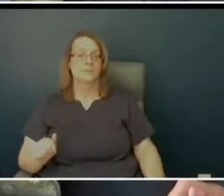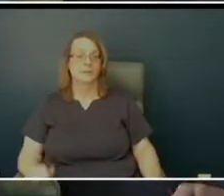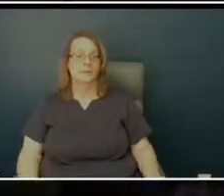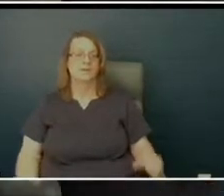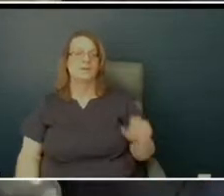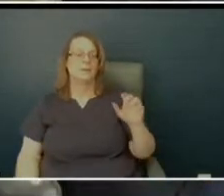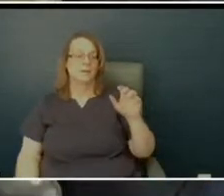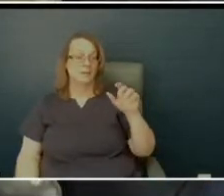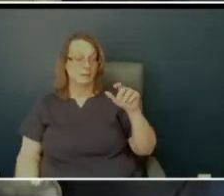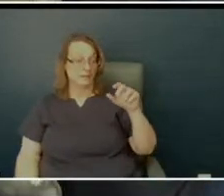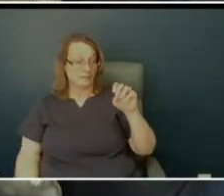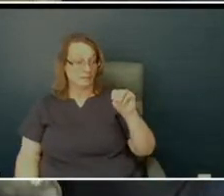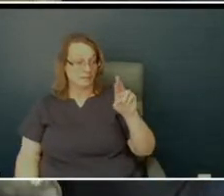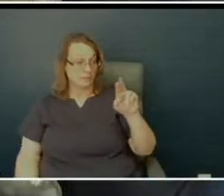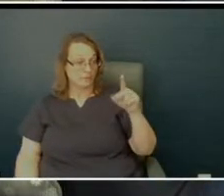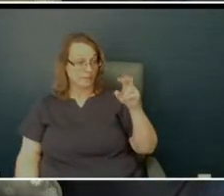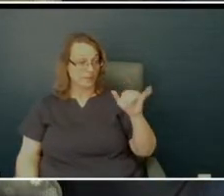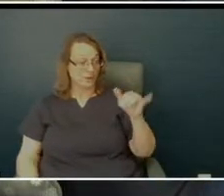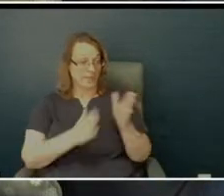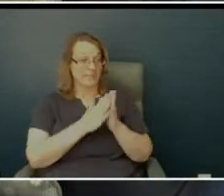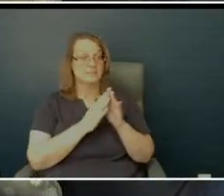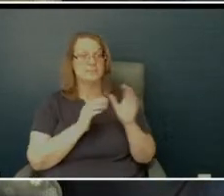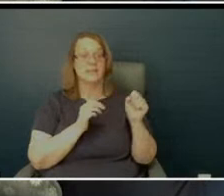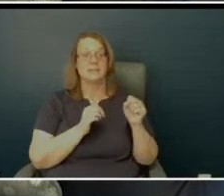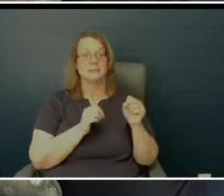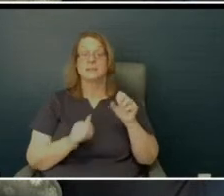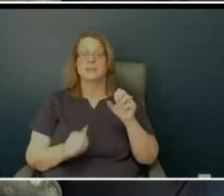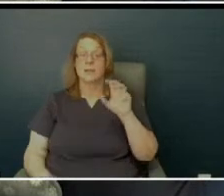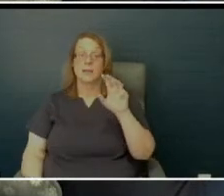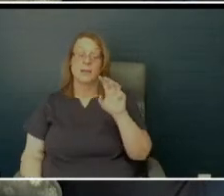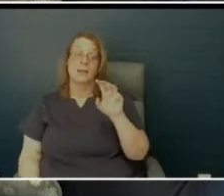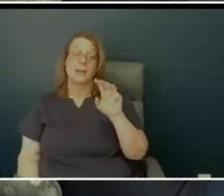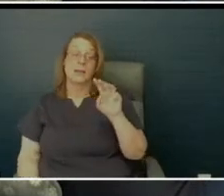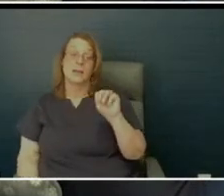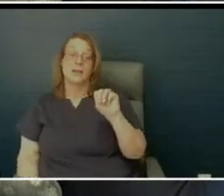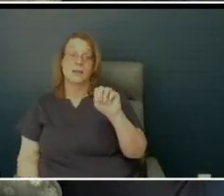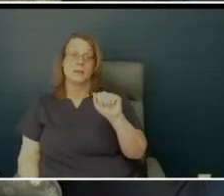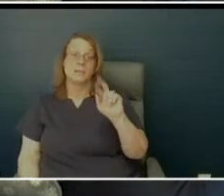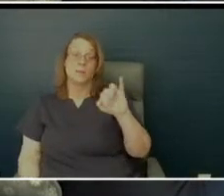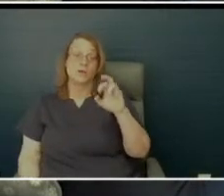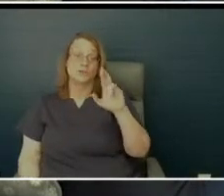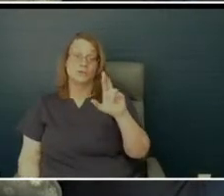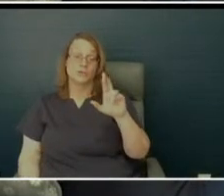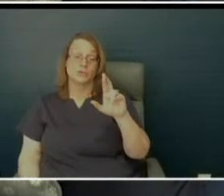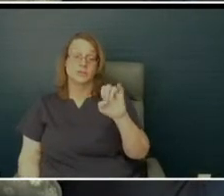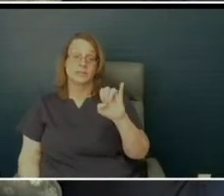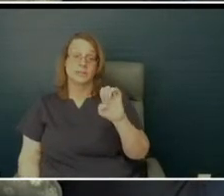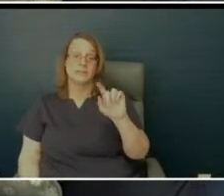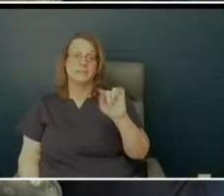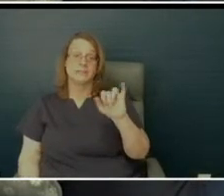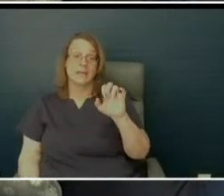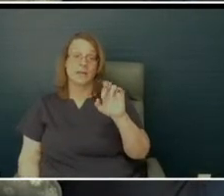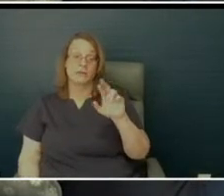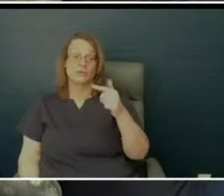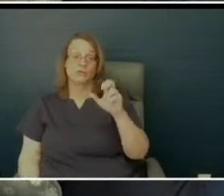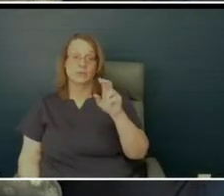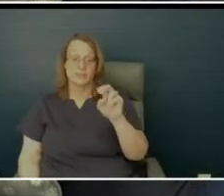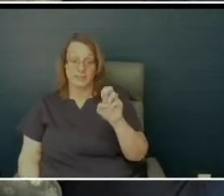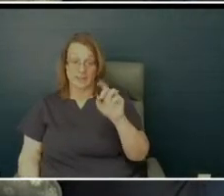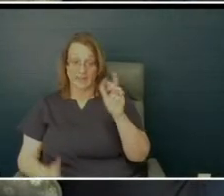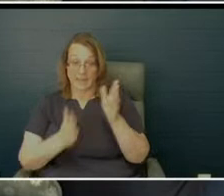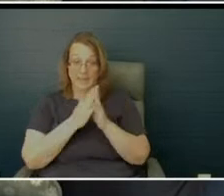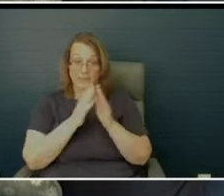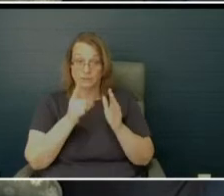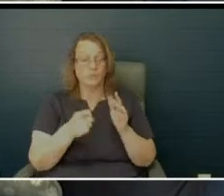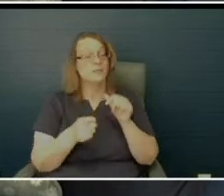did. Did Marjorie Taylor Greene contact you? No, she didn't contact me about it. I heard that she had asked